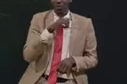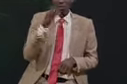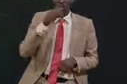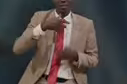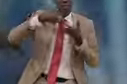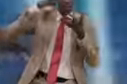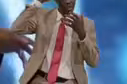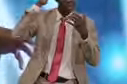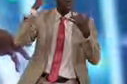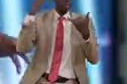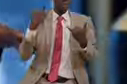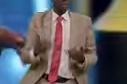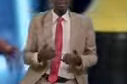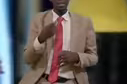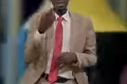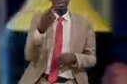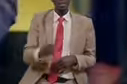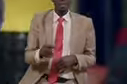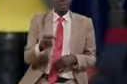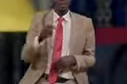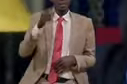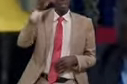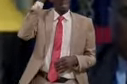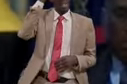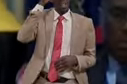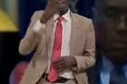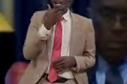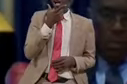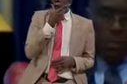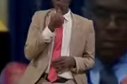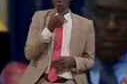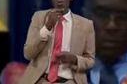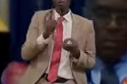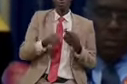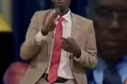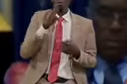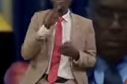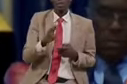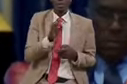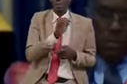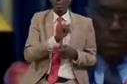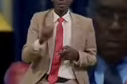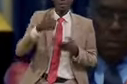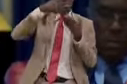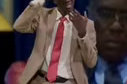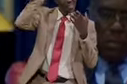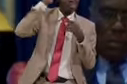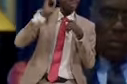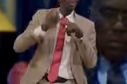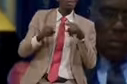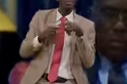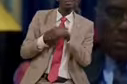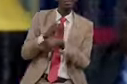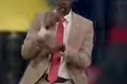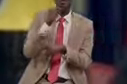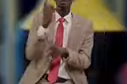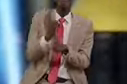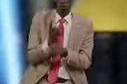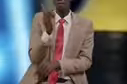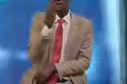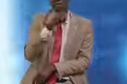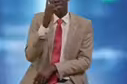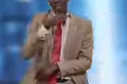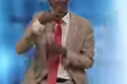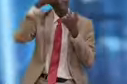is pretending to be a lion too, but is just fake lion. and he's